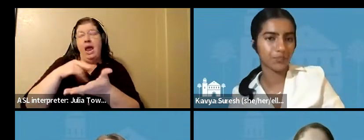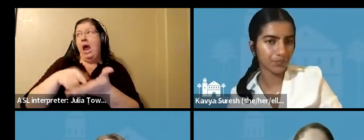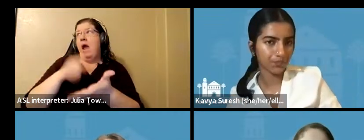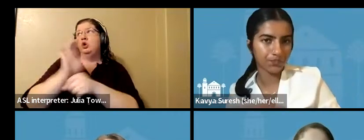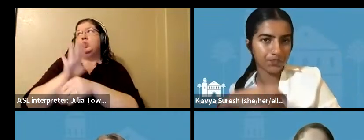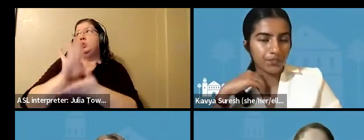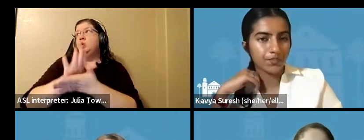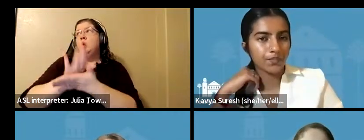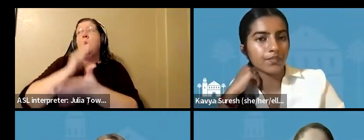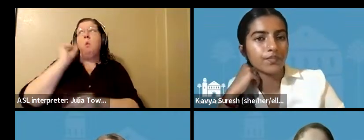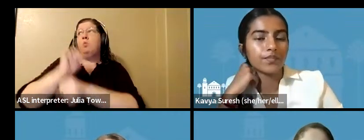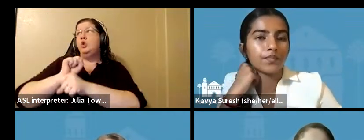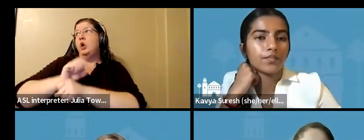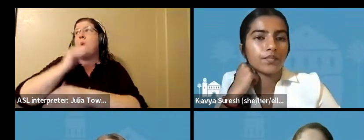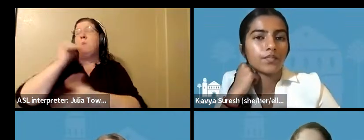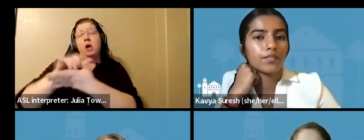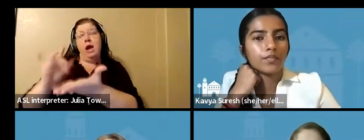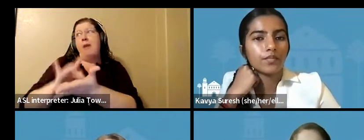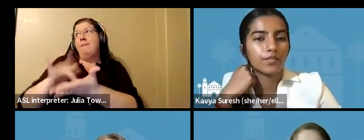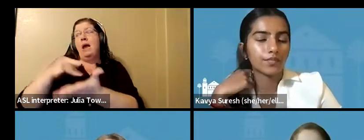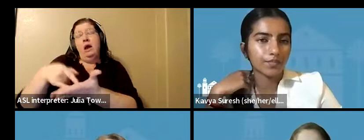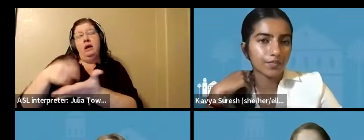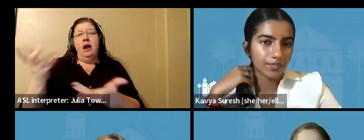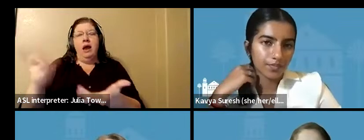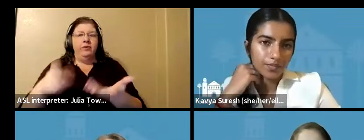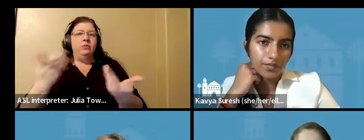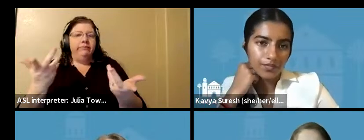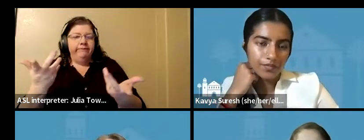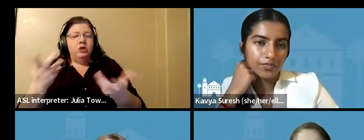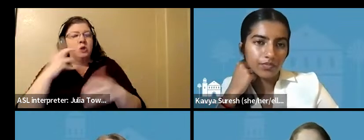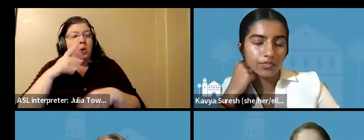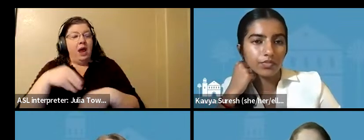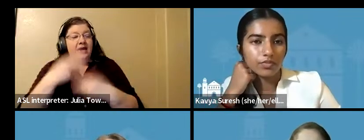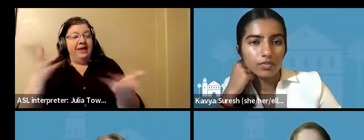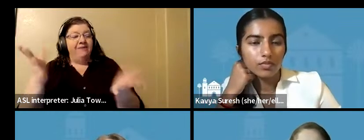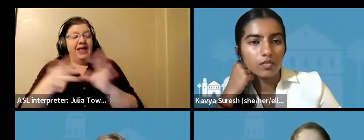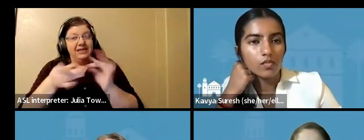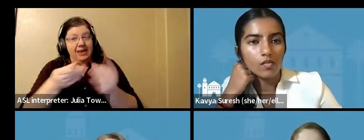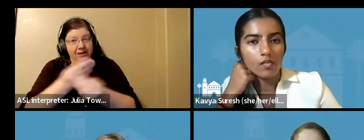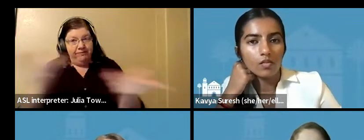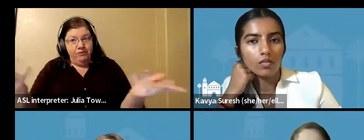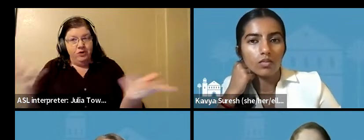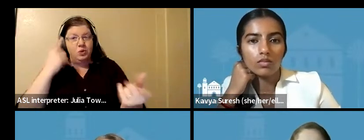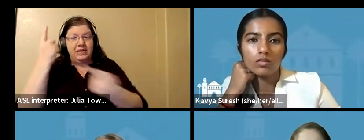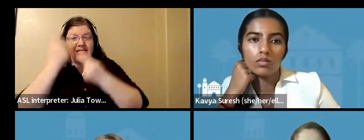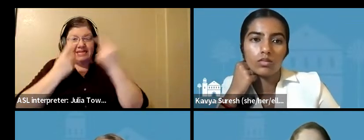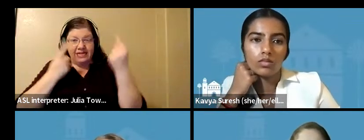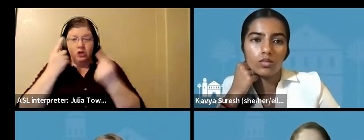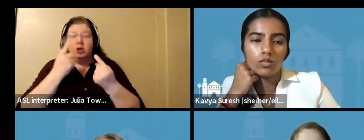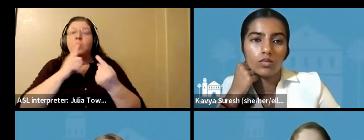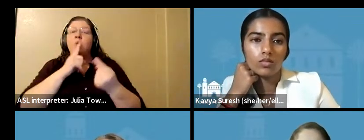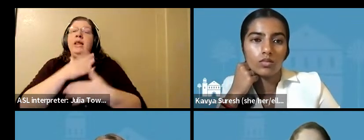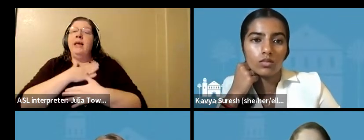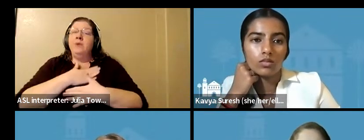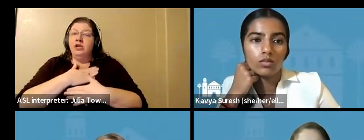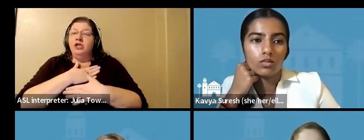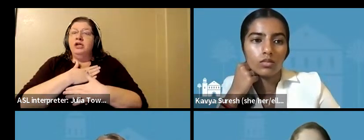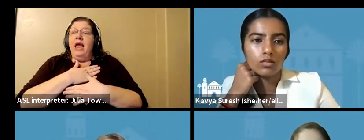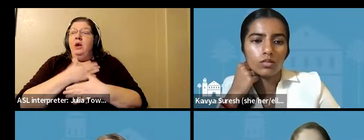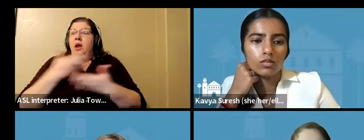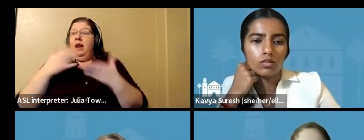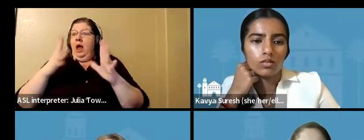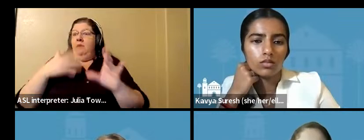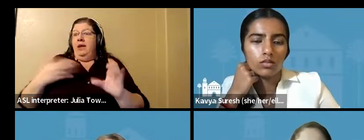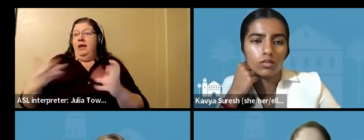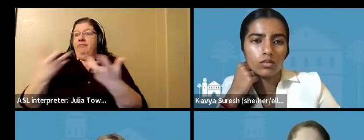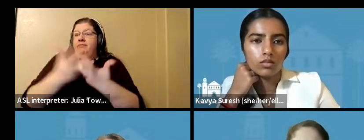have homework. So I would give that statement to you just to consider. And I really appreciate you fitting me in with public